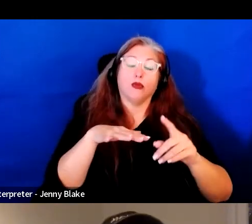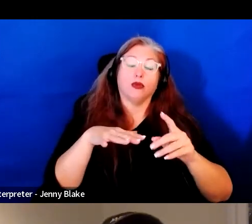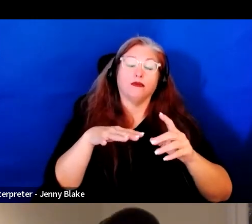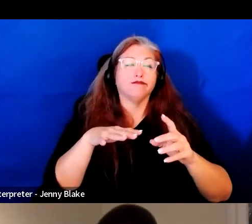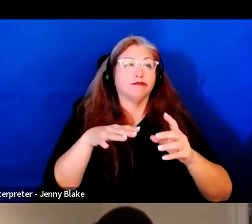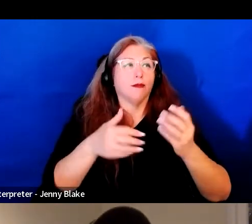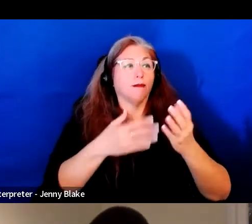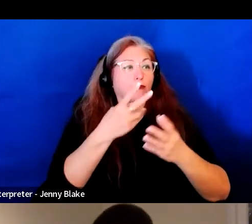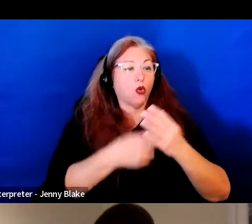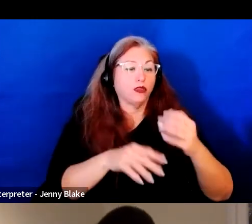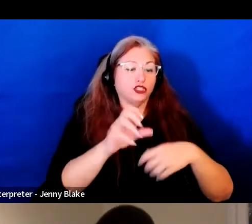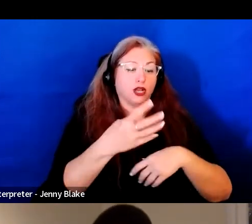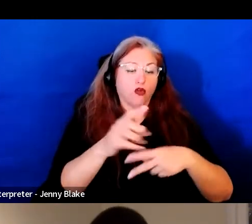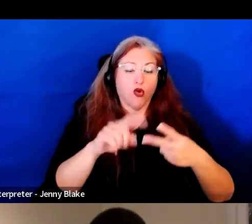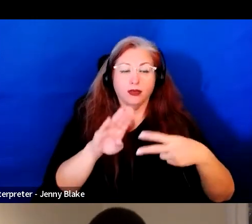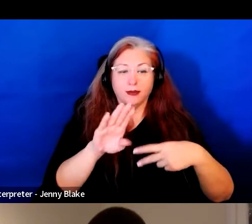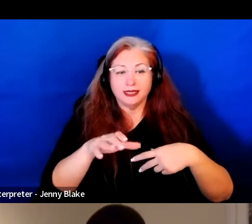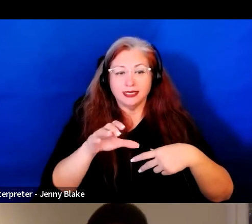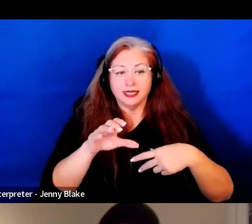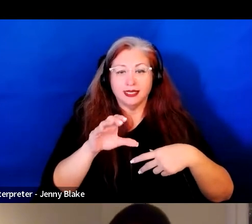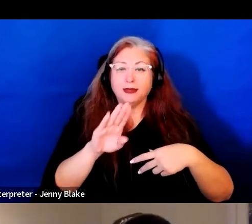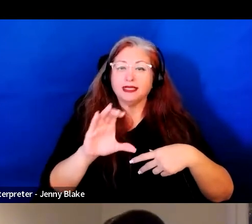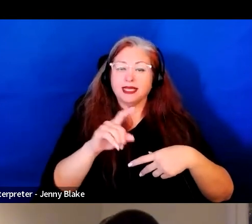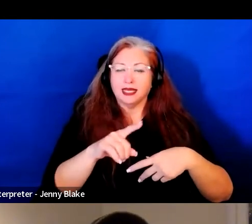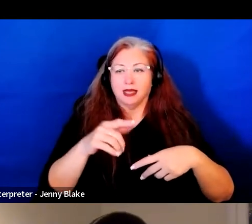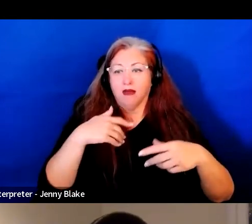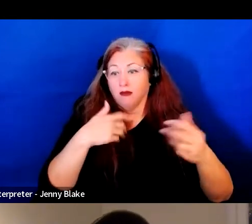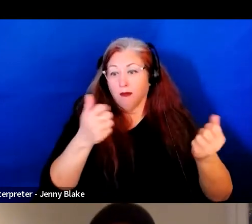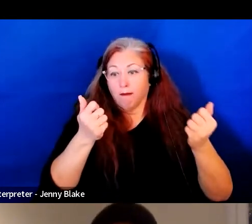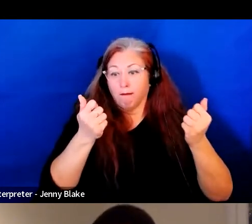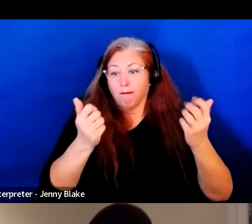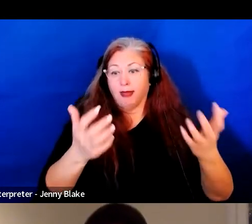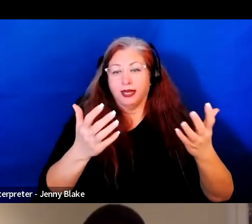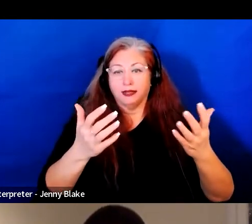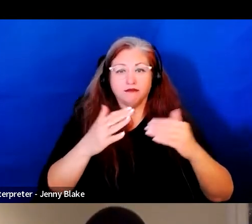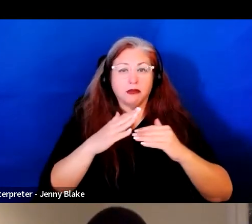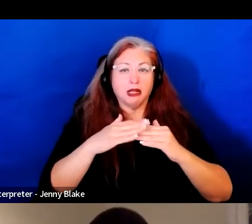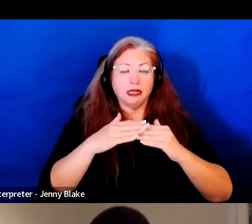both Channel 4 and the BBC, and the BBC, has quite a lot of,